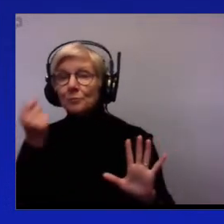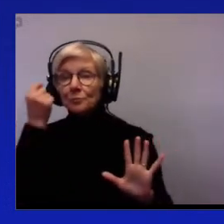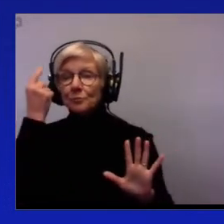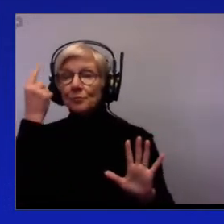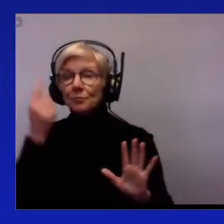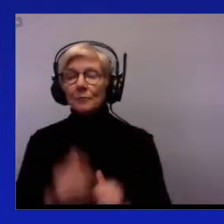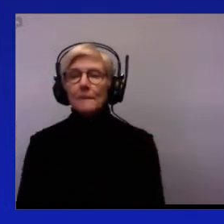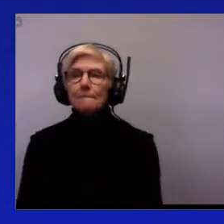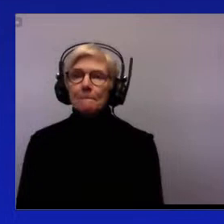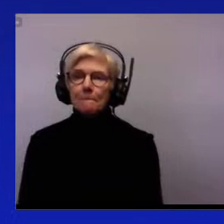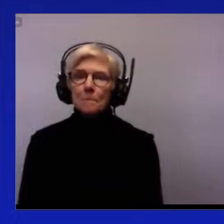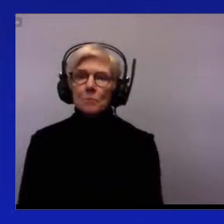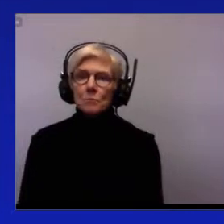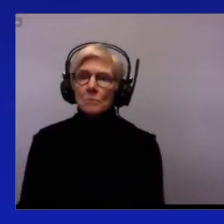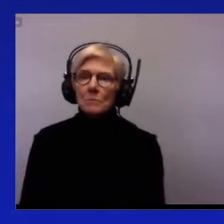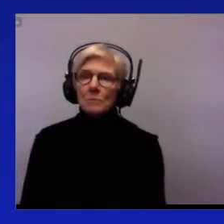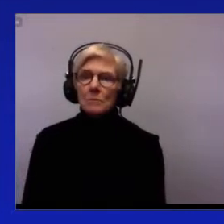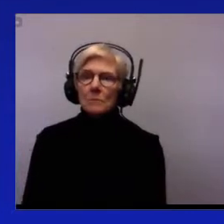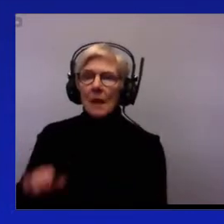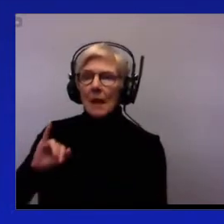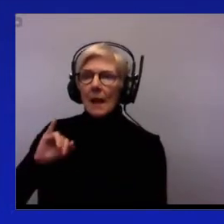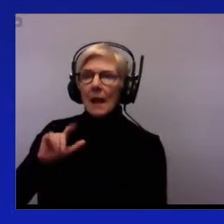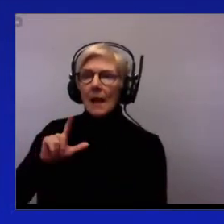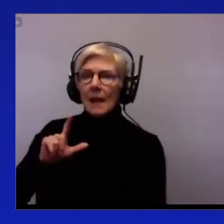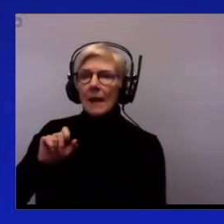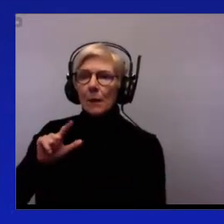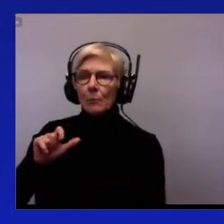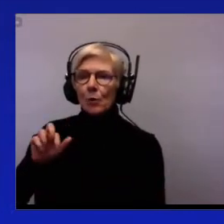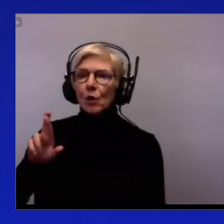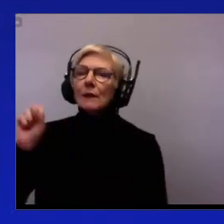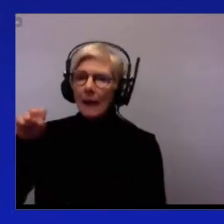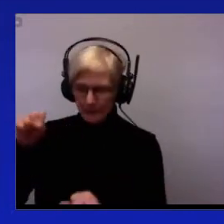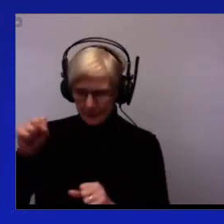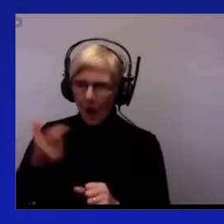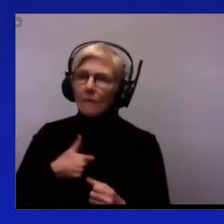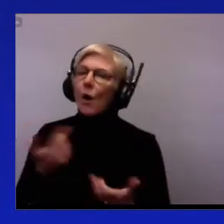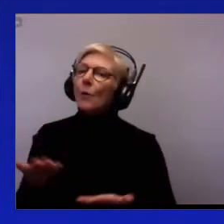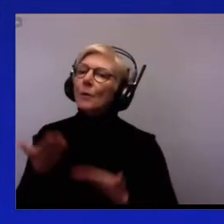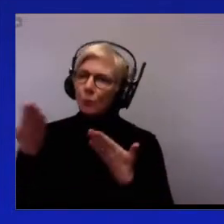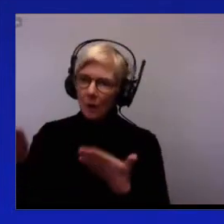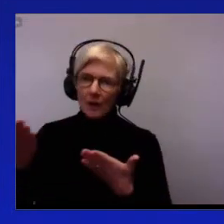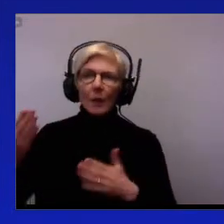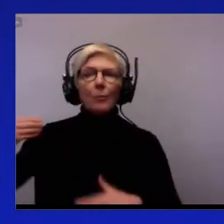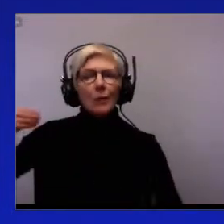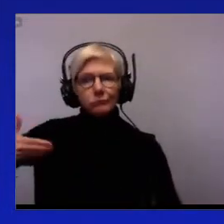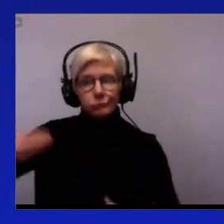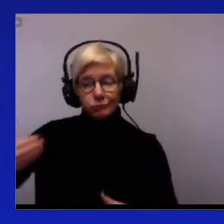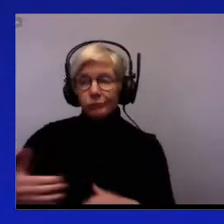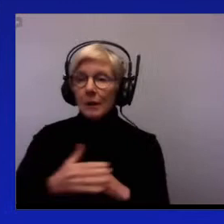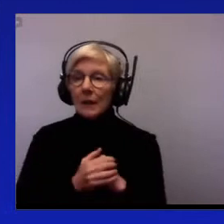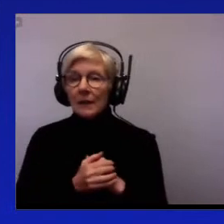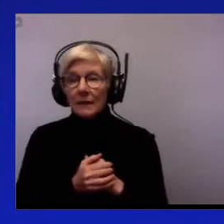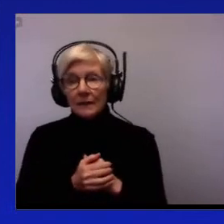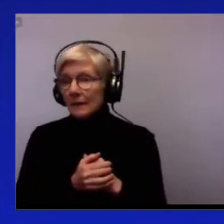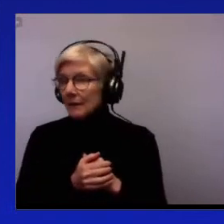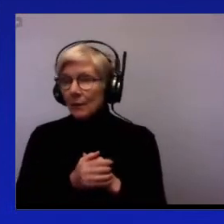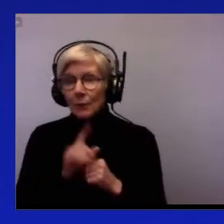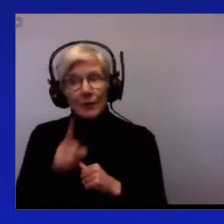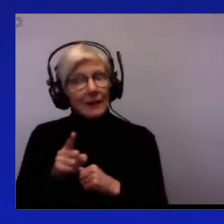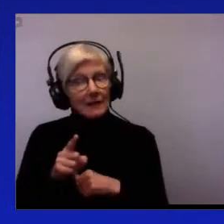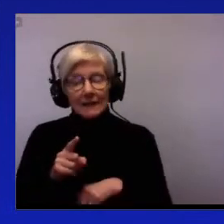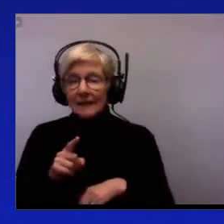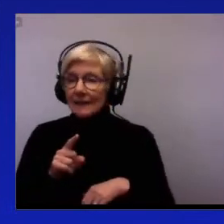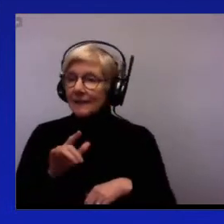being done. It does. I've raised this maybe a couple of times now. The luxury of time is running out on